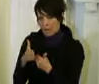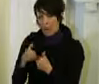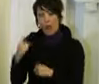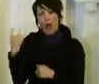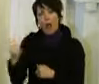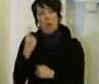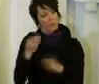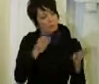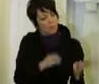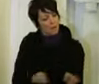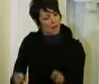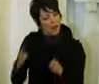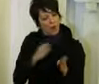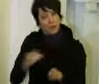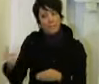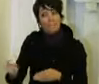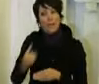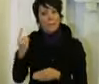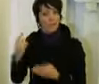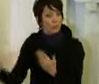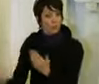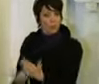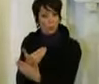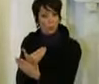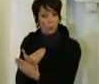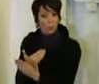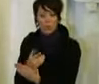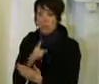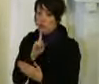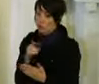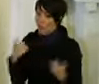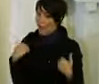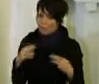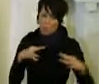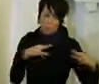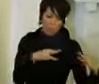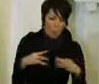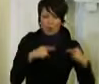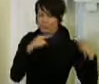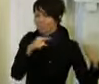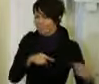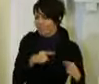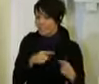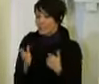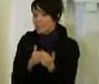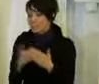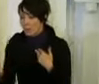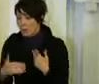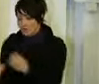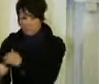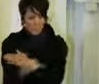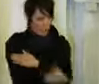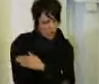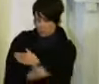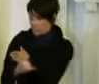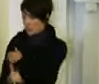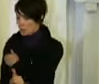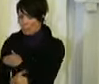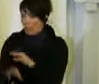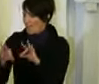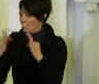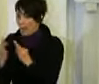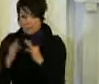something new. And even where there is war and discord, whether between countries, within